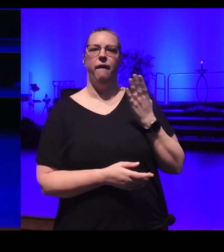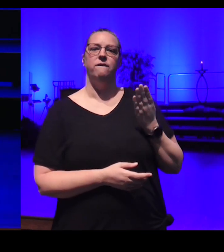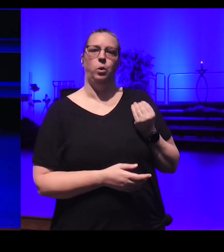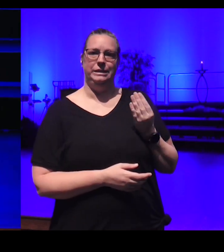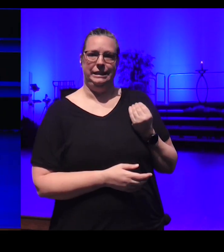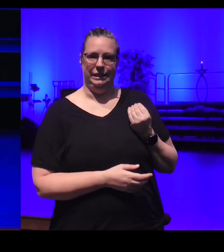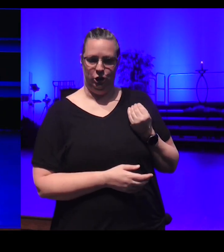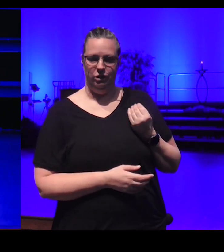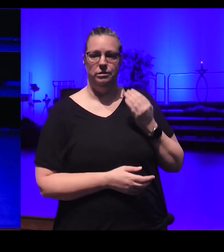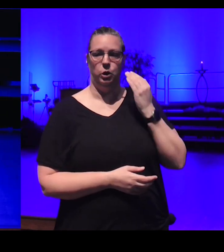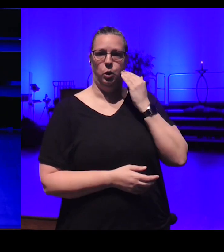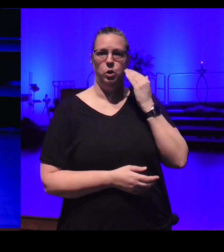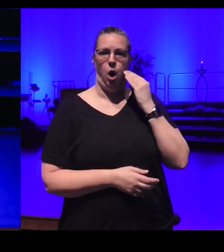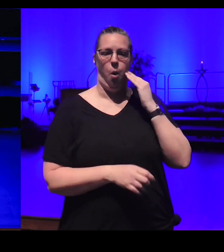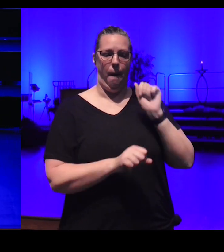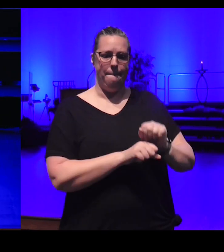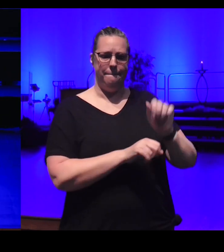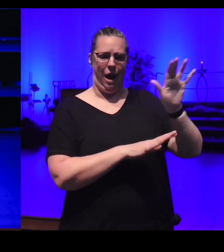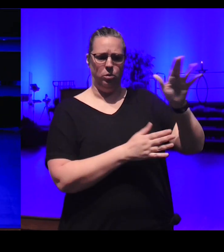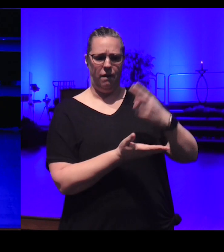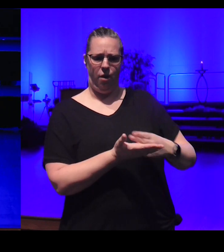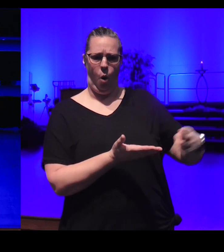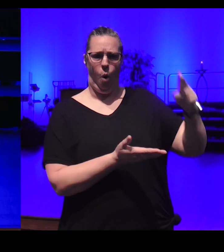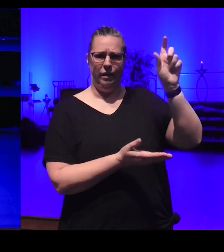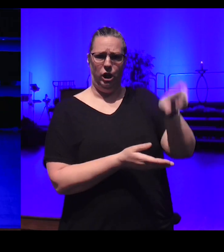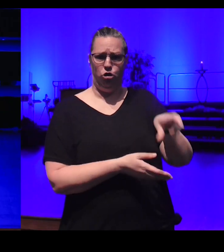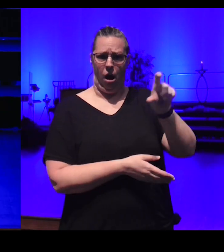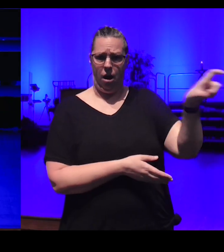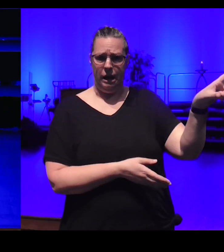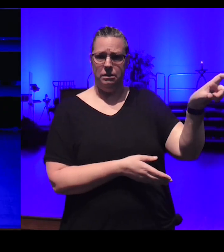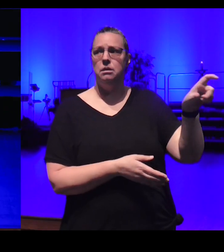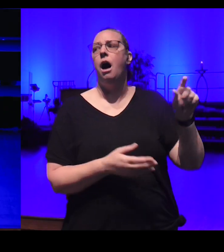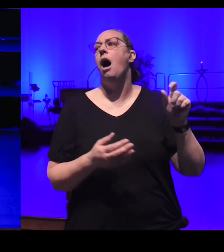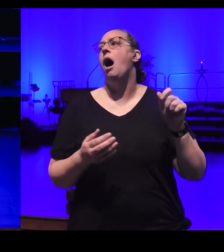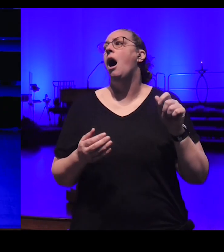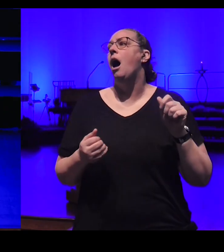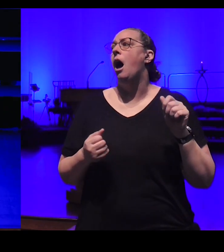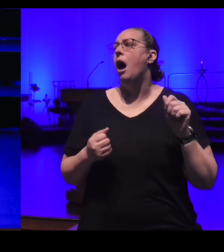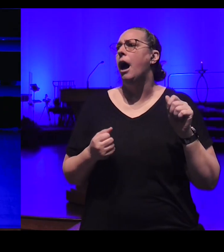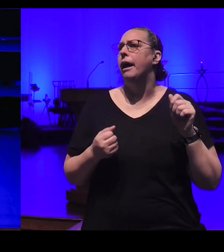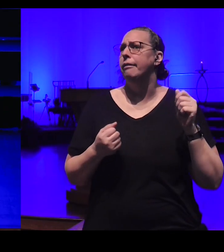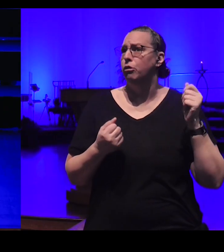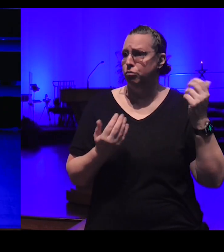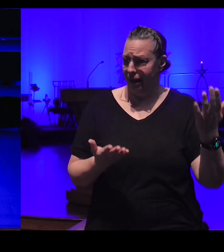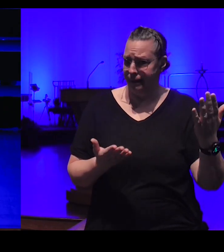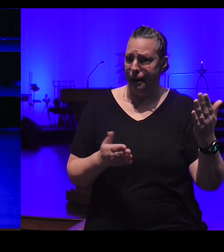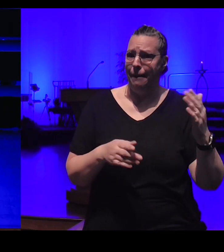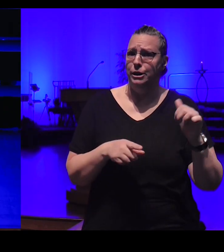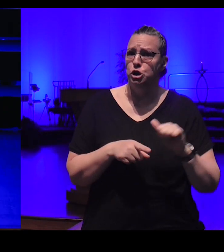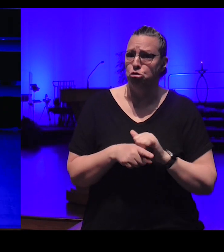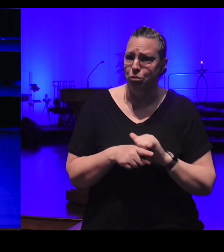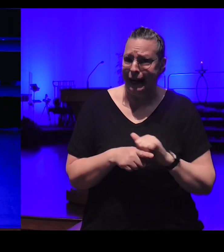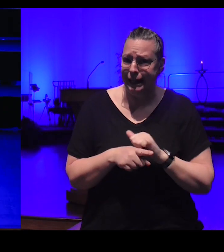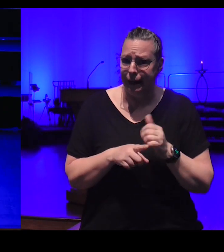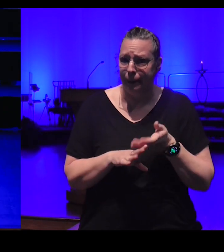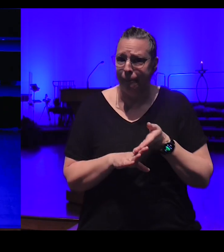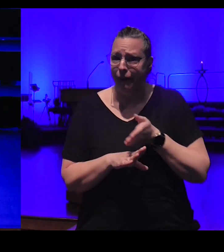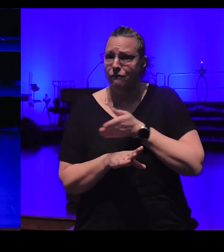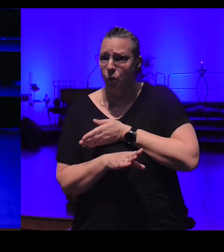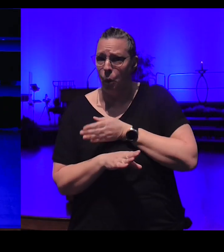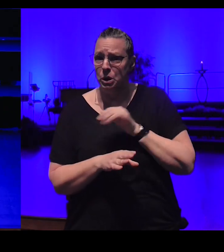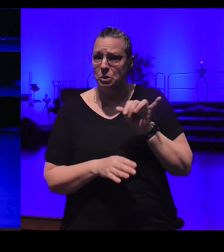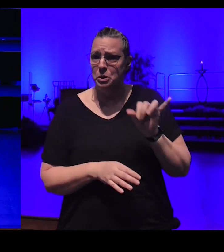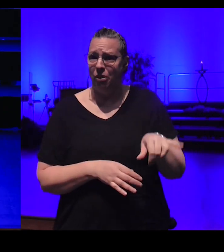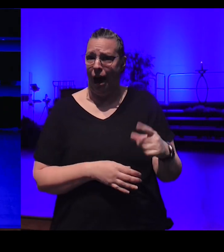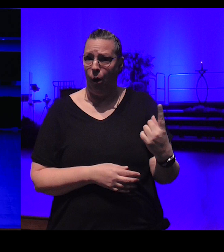that's known as Mount of the Holy Cross. I do highly recommend doing a little bit of training before you attempt and set out on